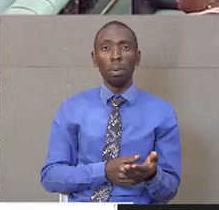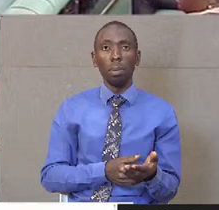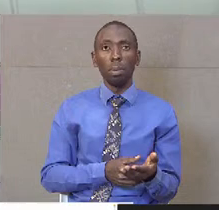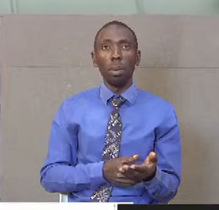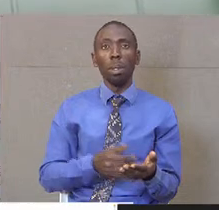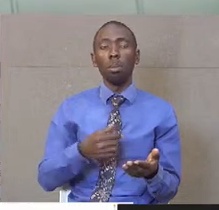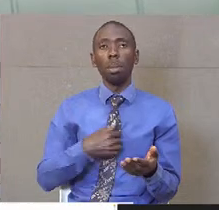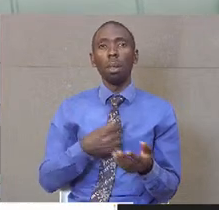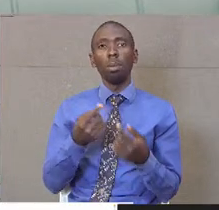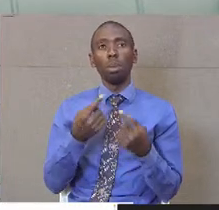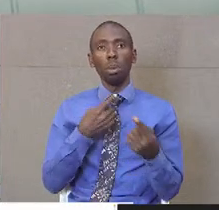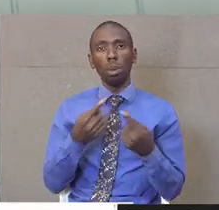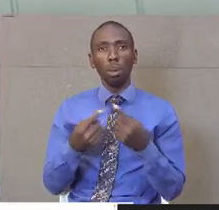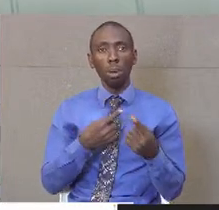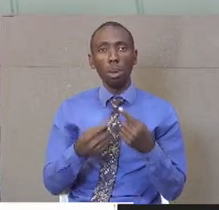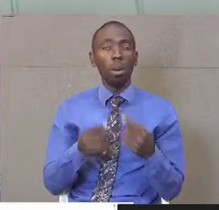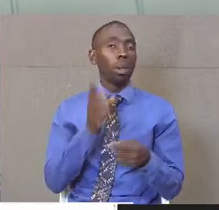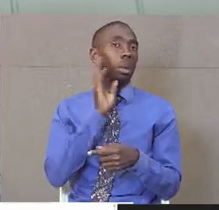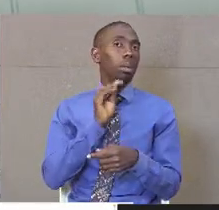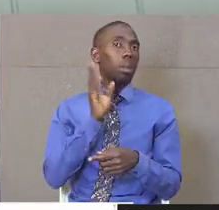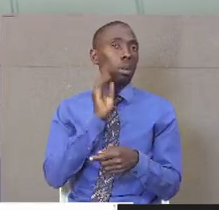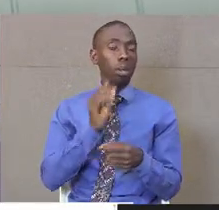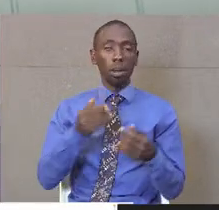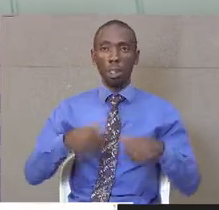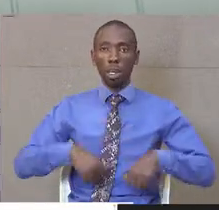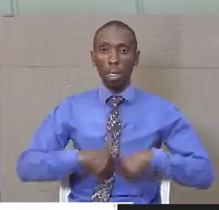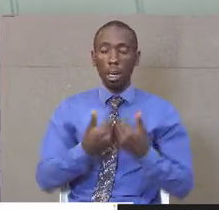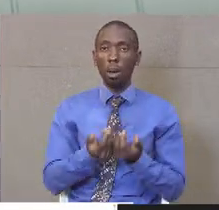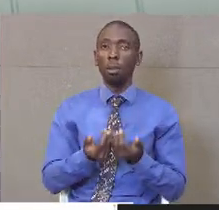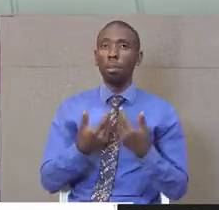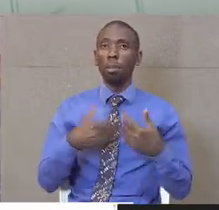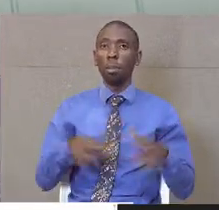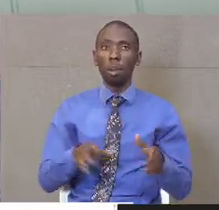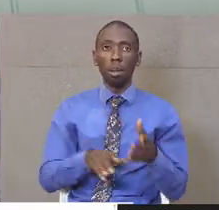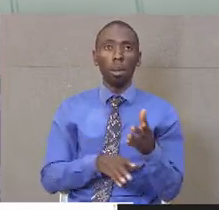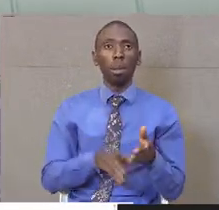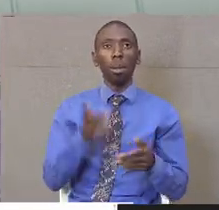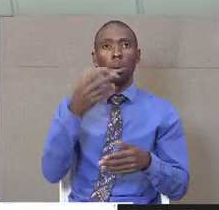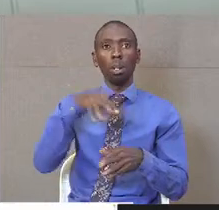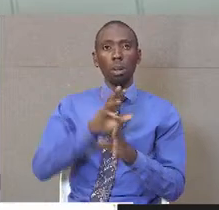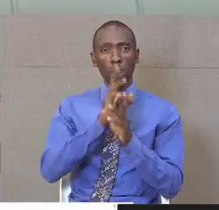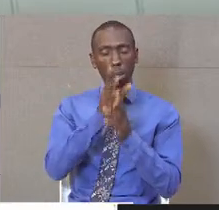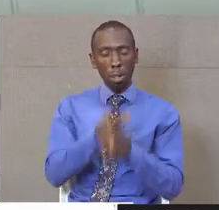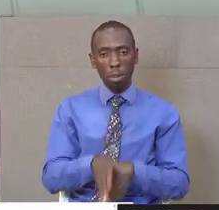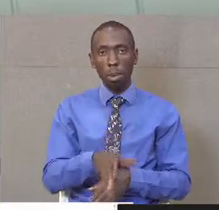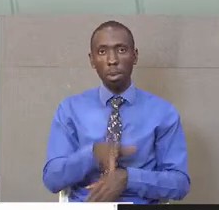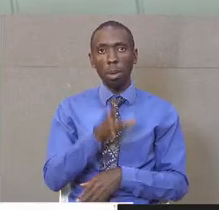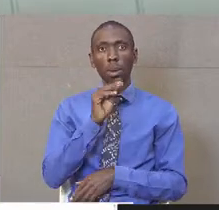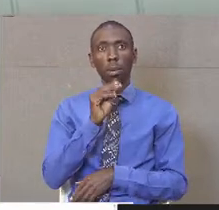may... I am talking about an experience I went through. Right on the speaker.